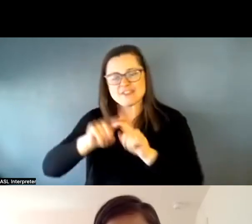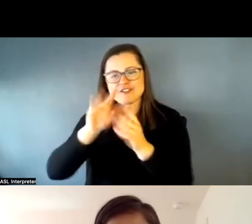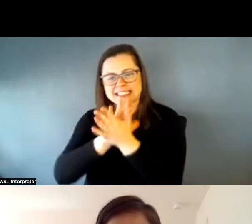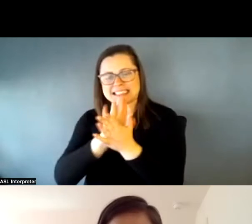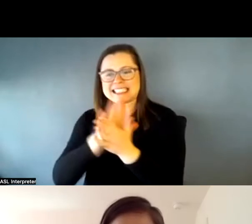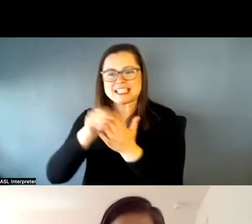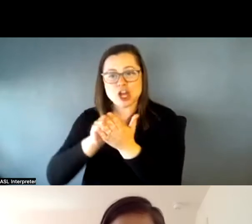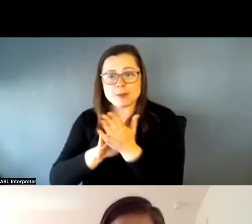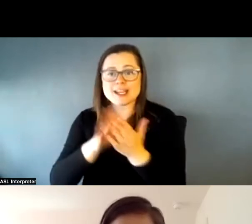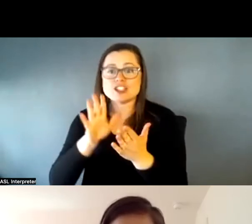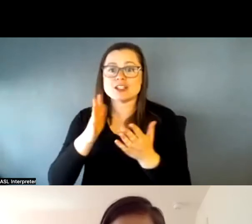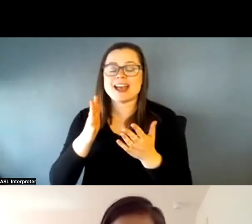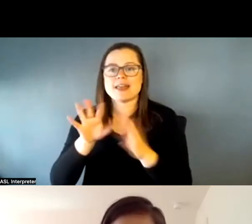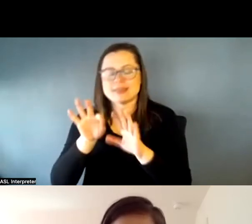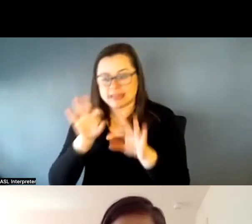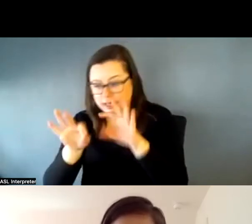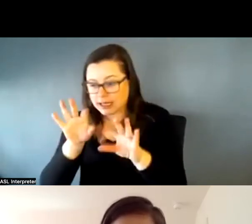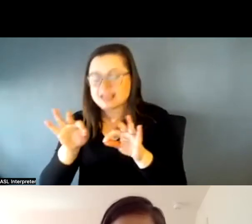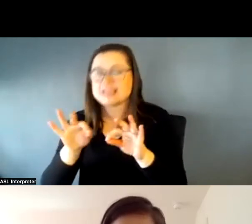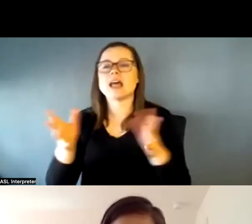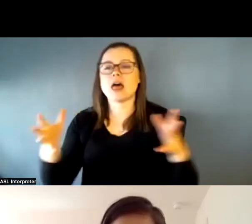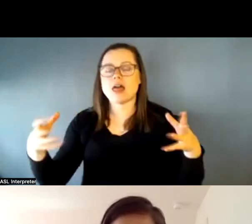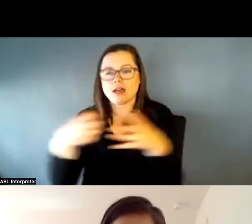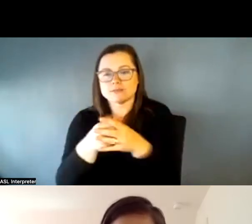if you want to talk a little bit more about that.